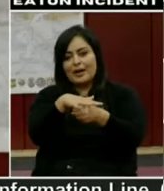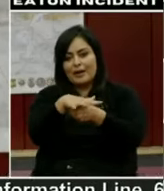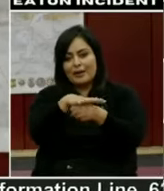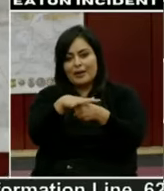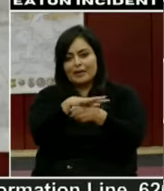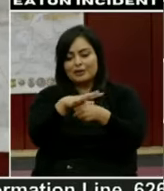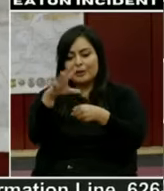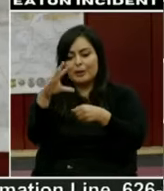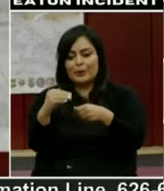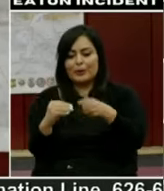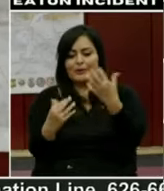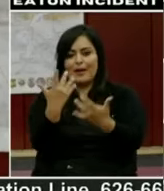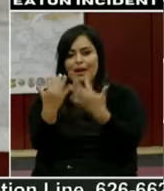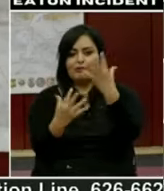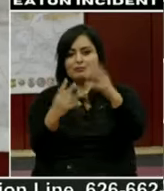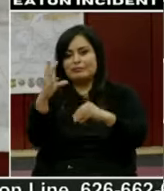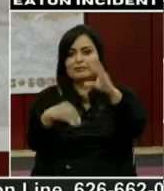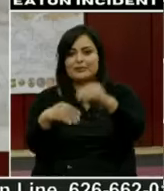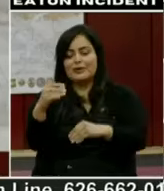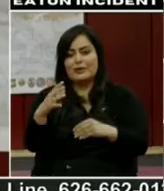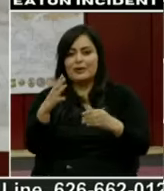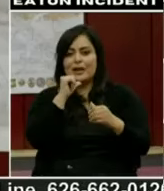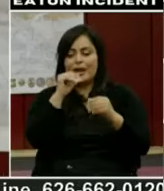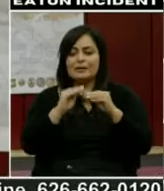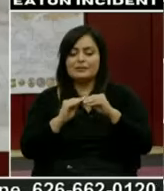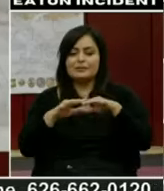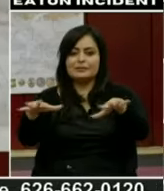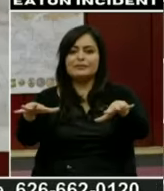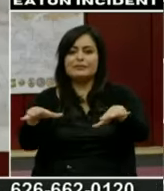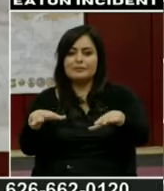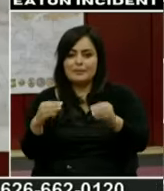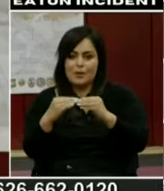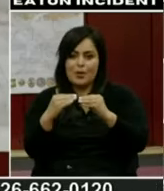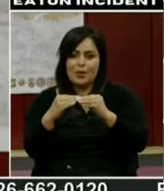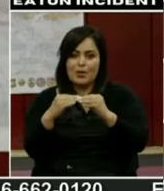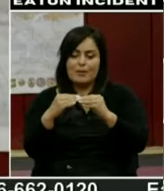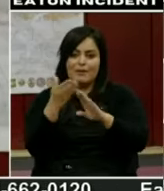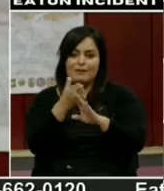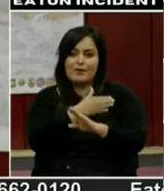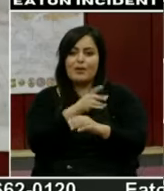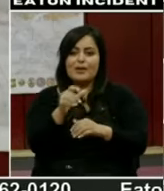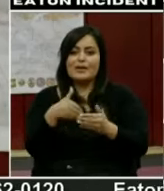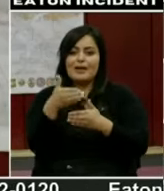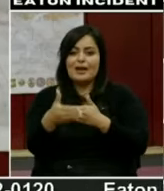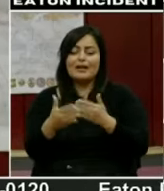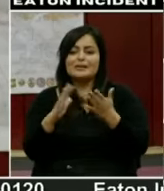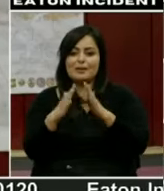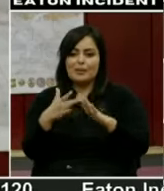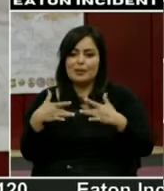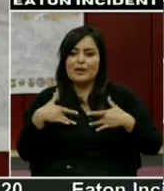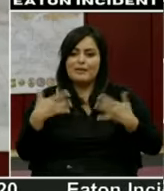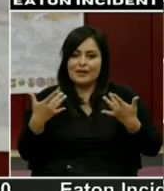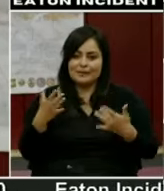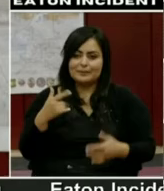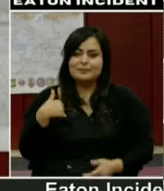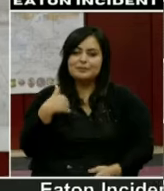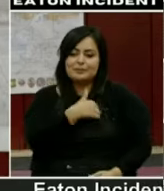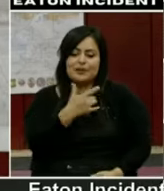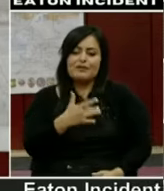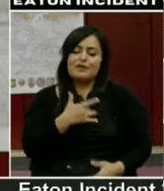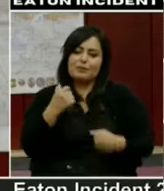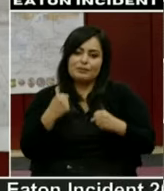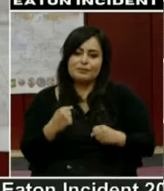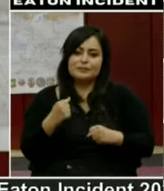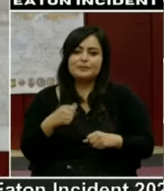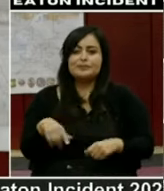buttoned up to keep this fire from expanding before the next wind event comes, and we're confident we're going to do that. Another question I had is about